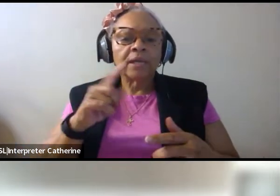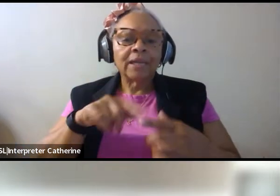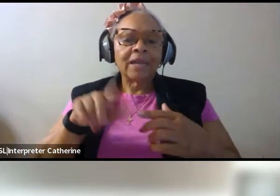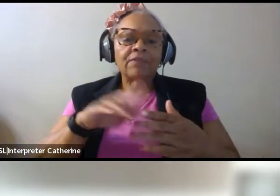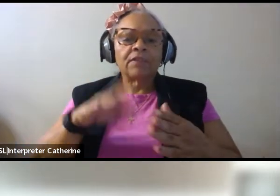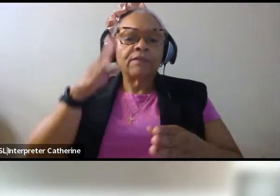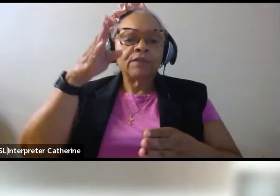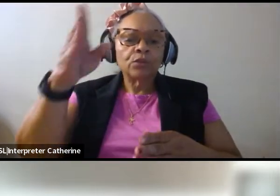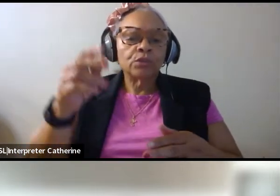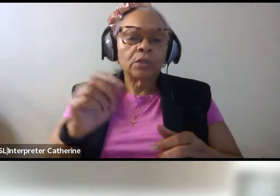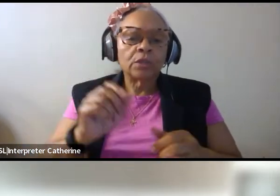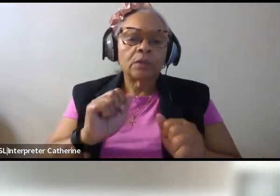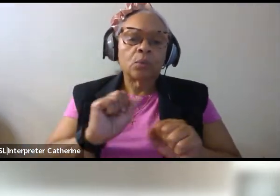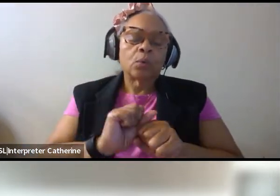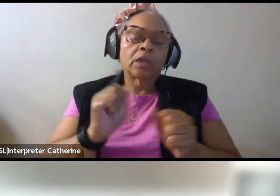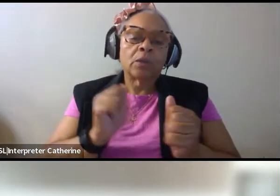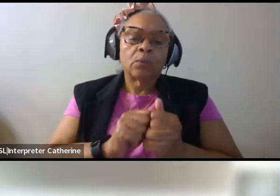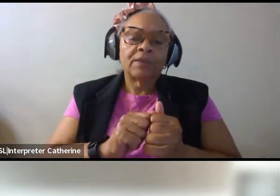cognitive part of